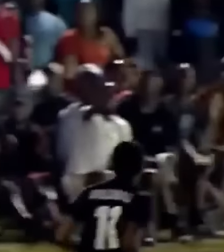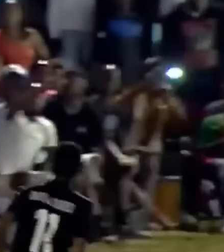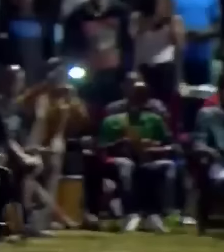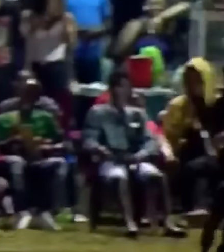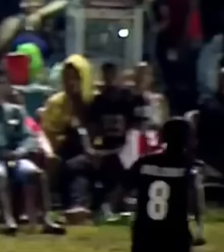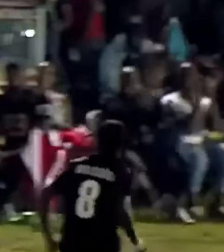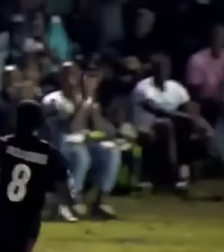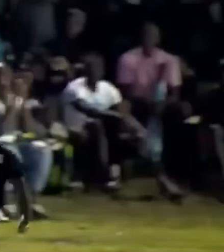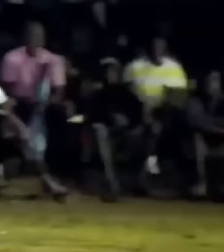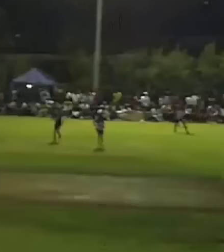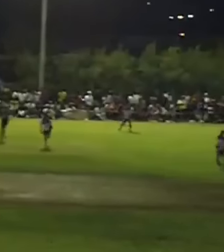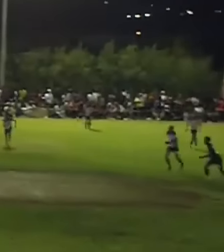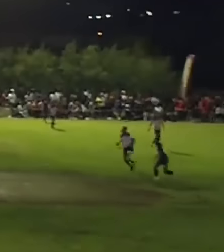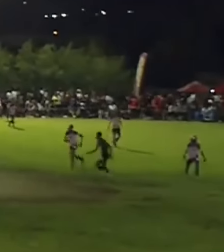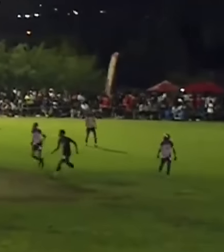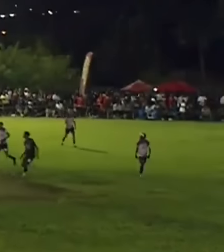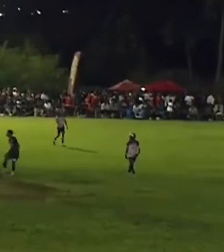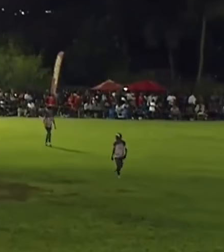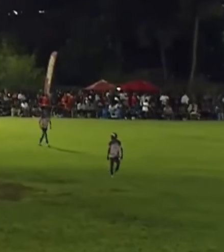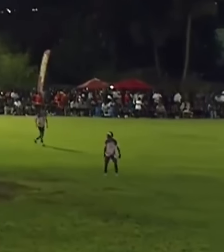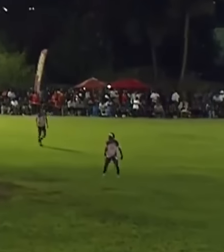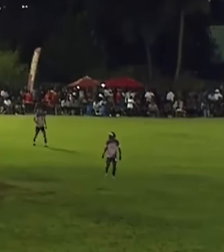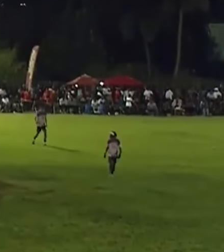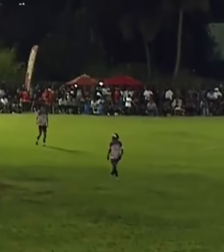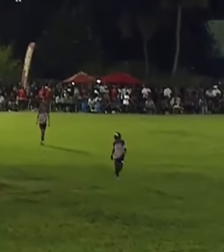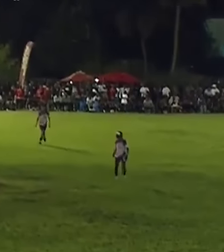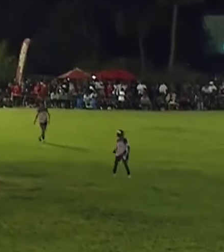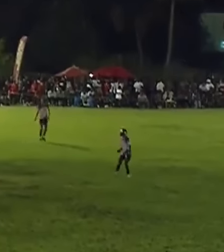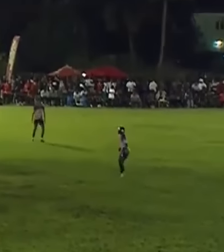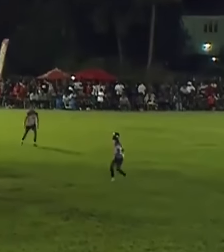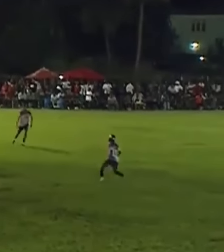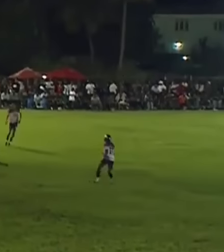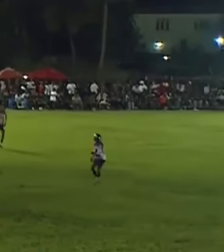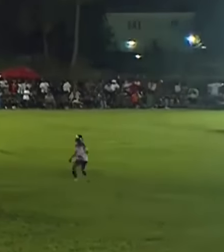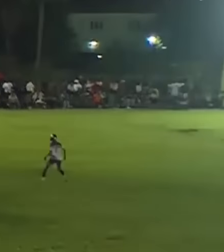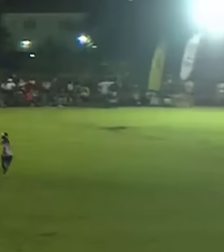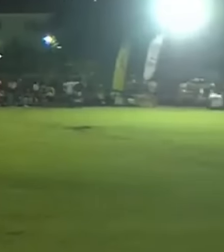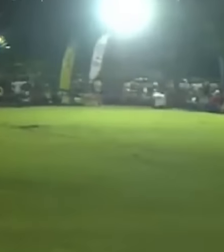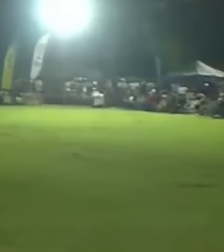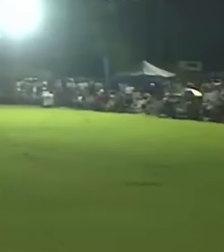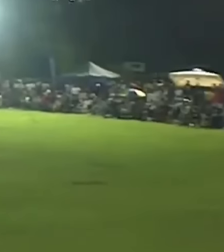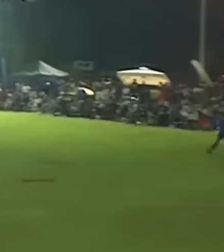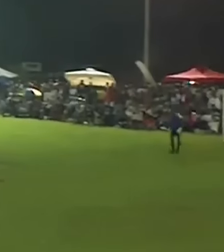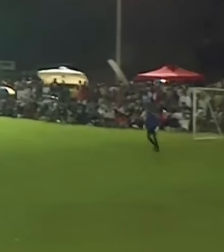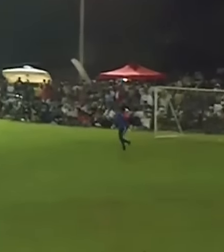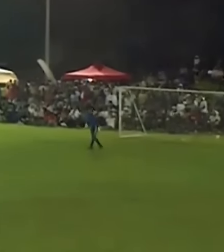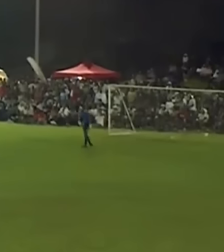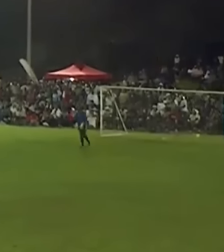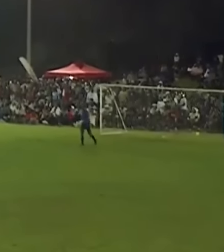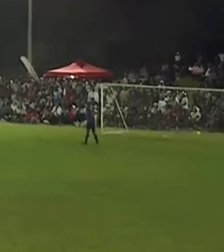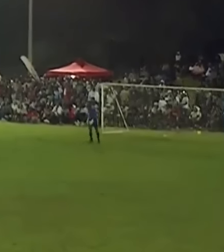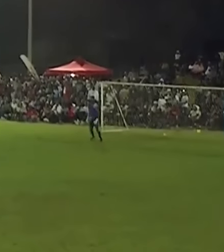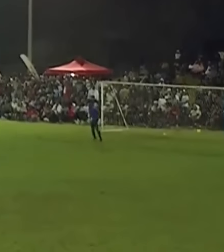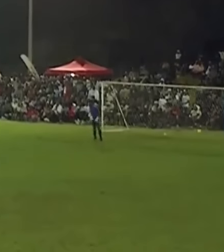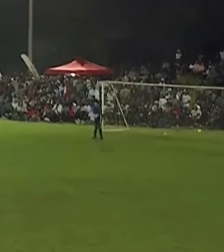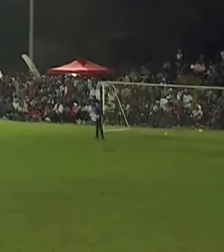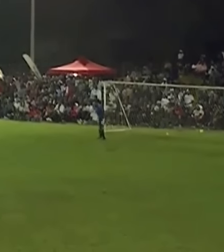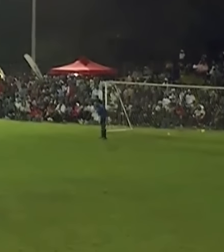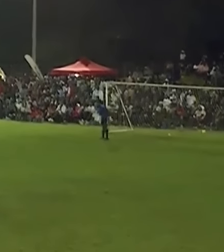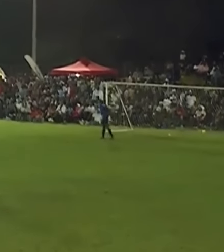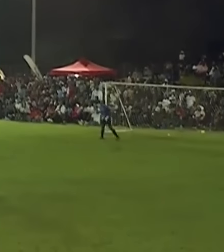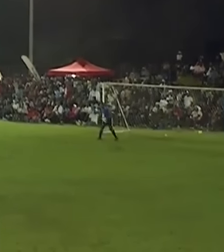Ellerton 0. To the second half we go. Ellerton looked unsettled and the Blackbirds pounced again.